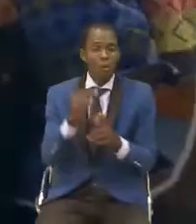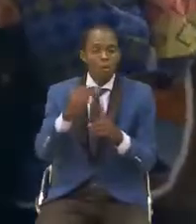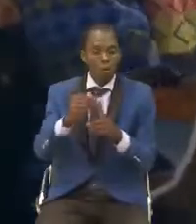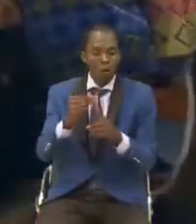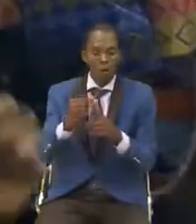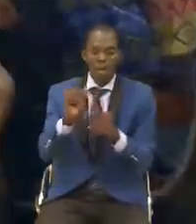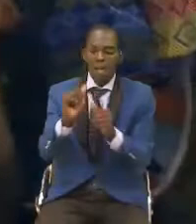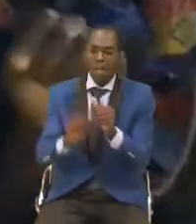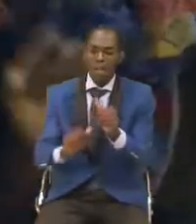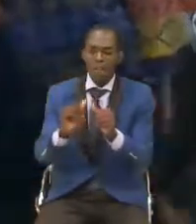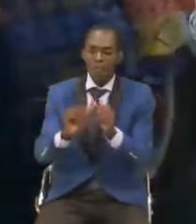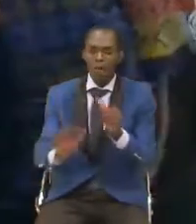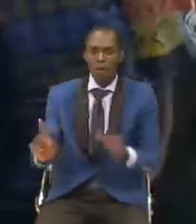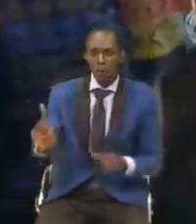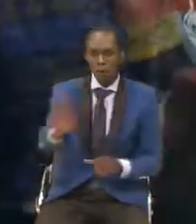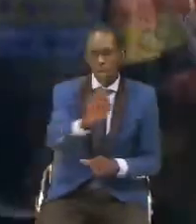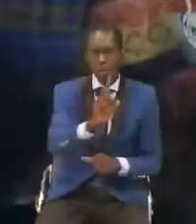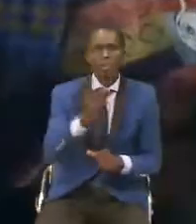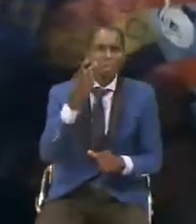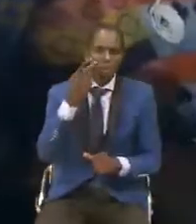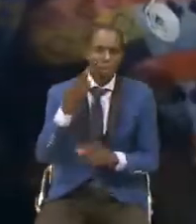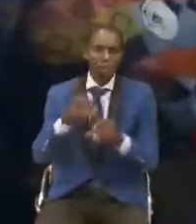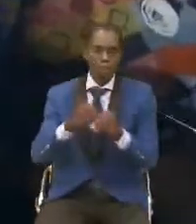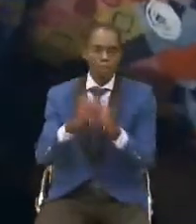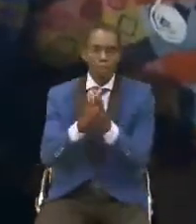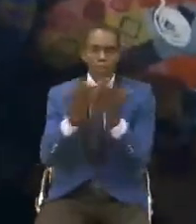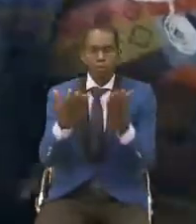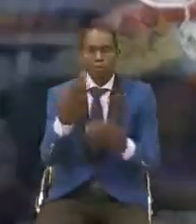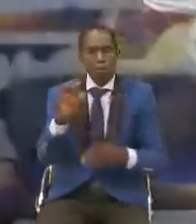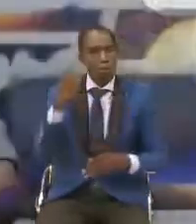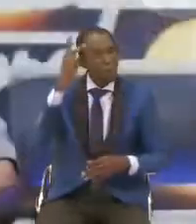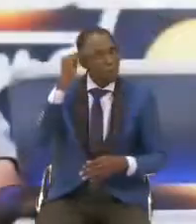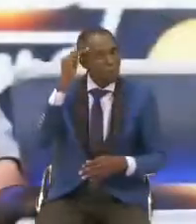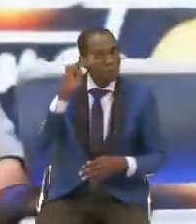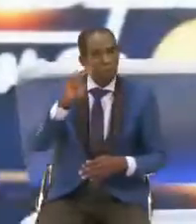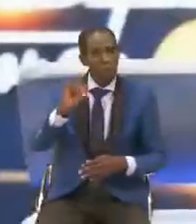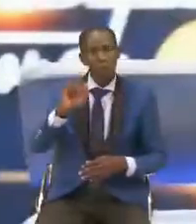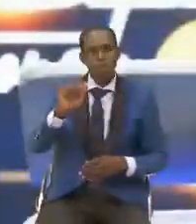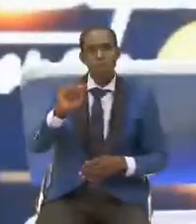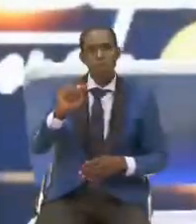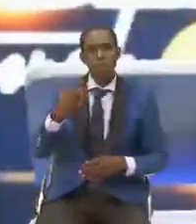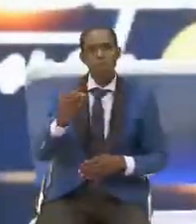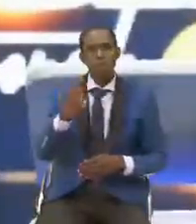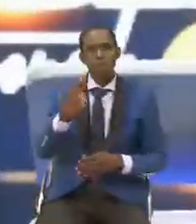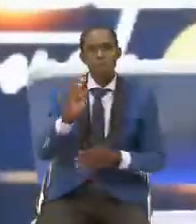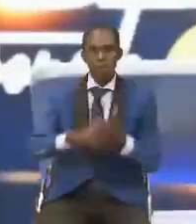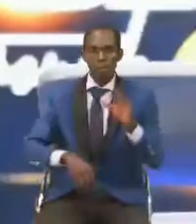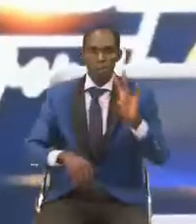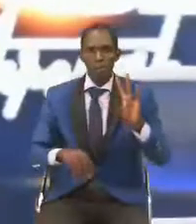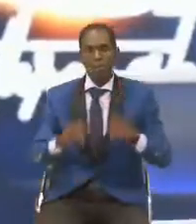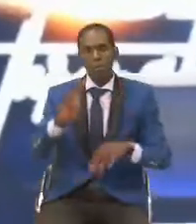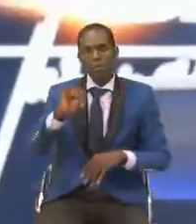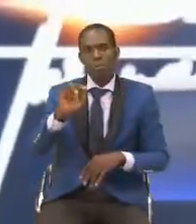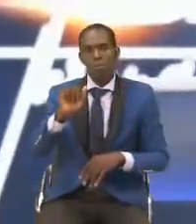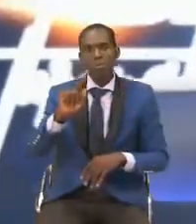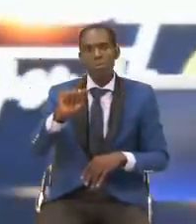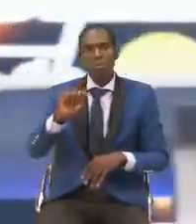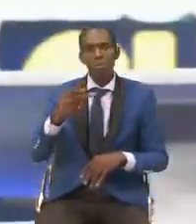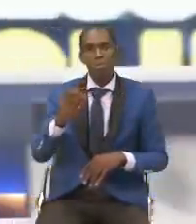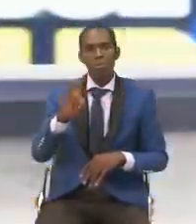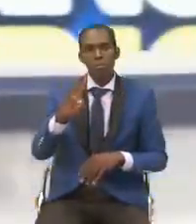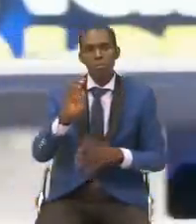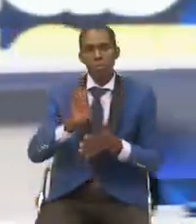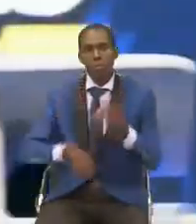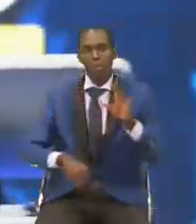name. Now, that word, everyone, come to Matthew chapter 7. In